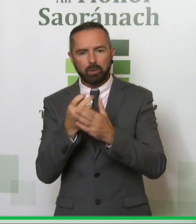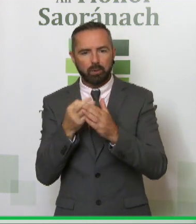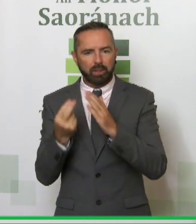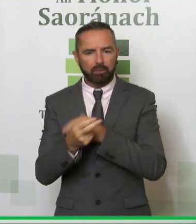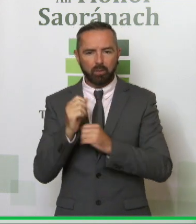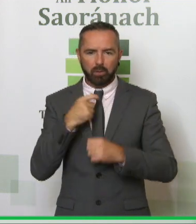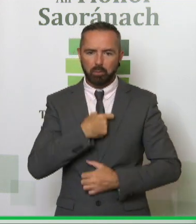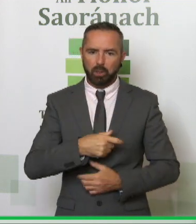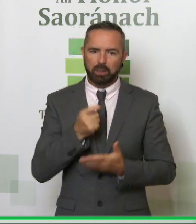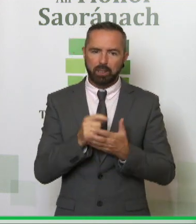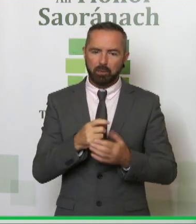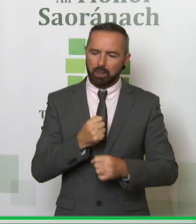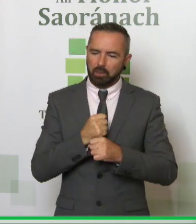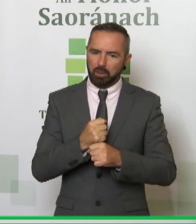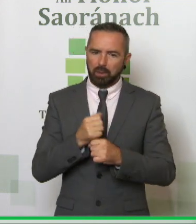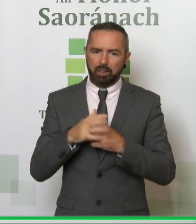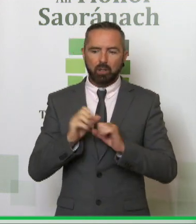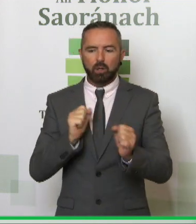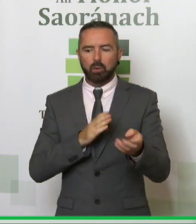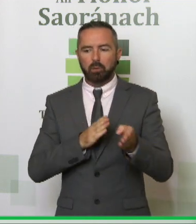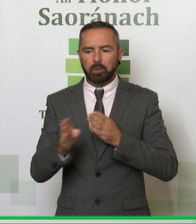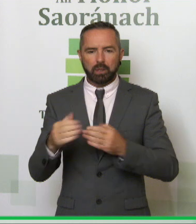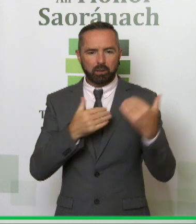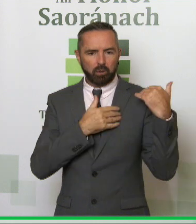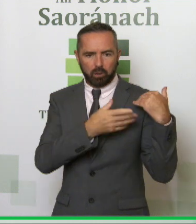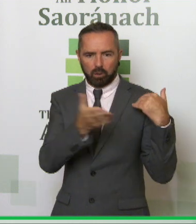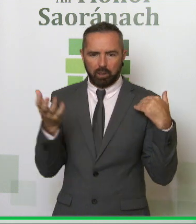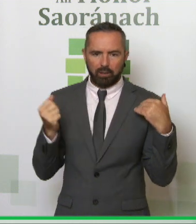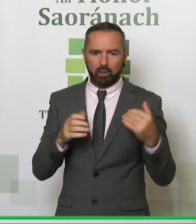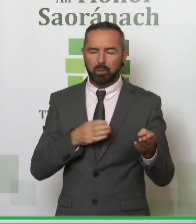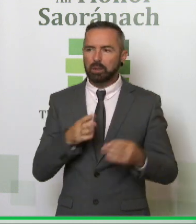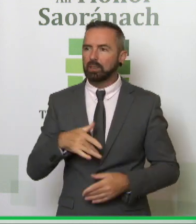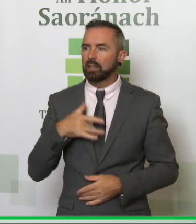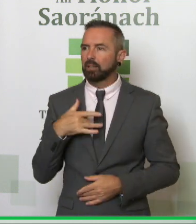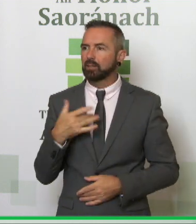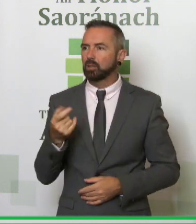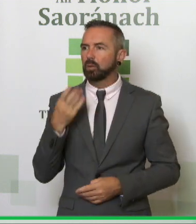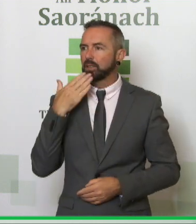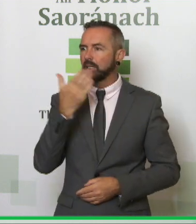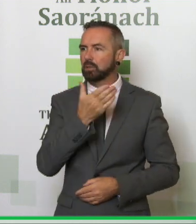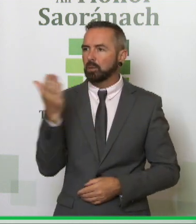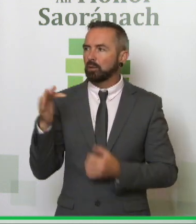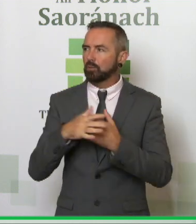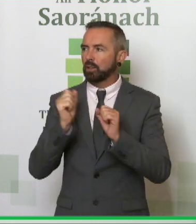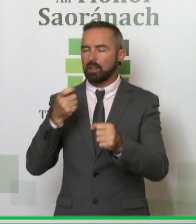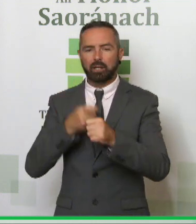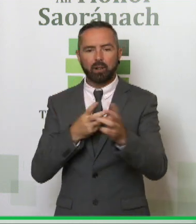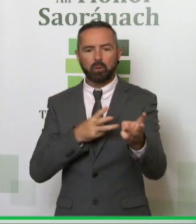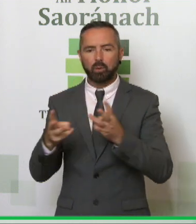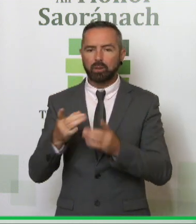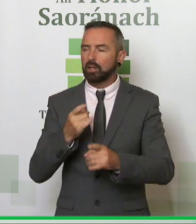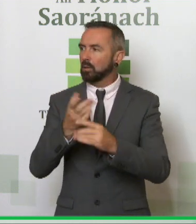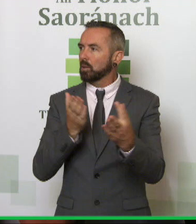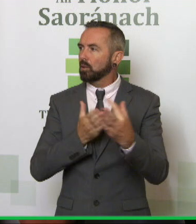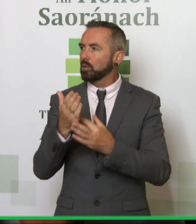time, commitments in very busy roles that they have, all of them in very busy lives. I want to thank them all for how they helped us steer through a